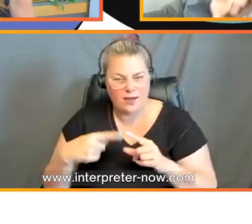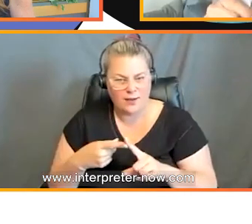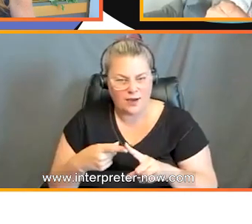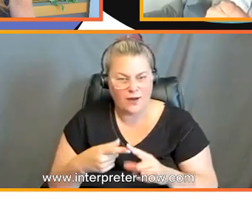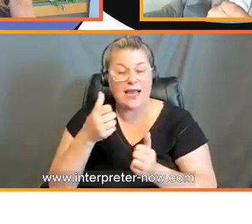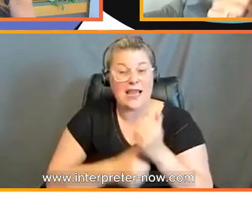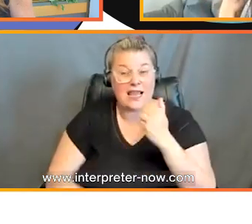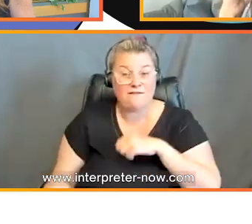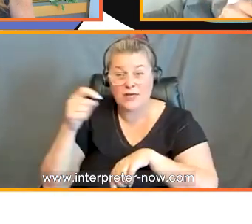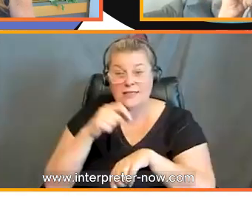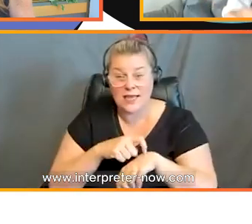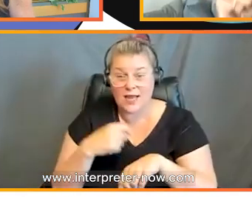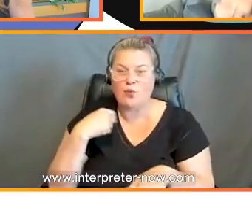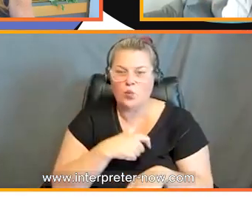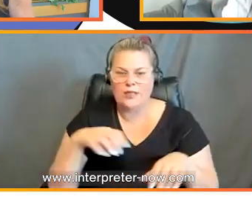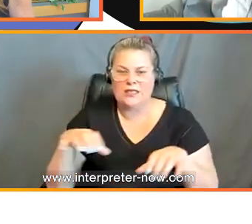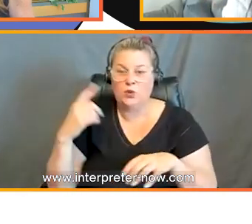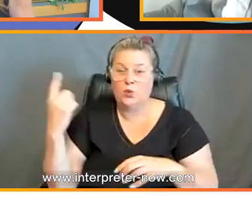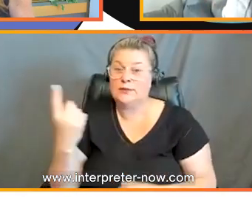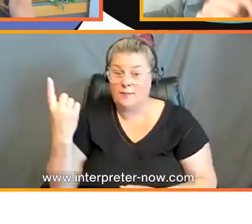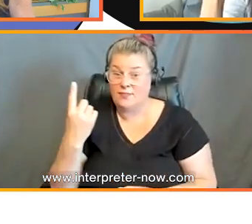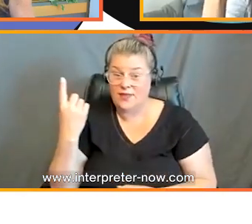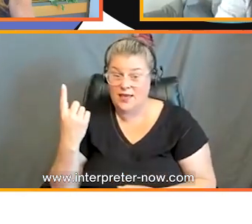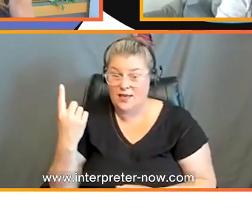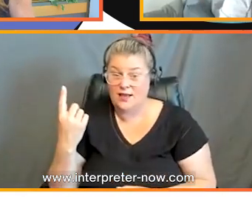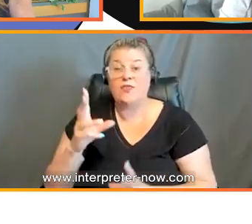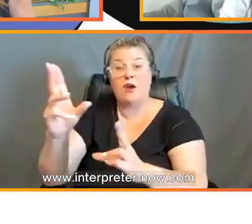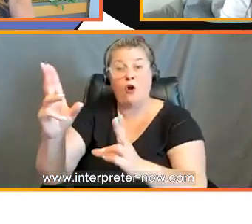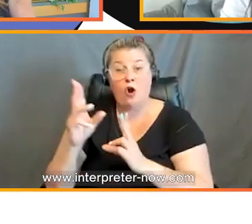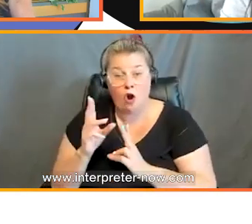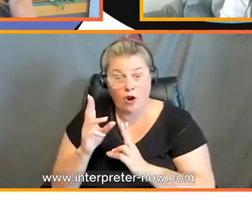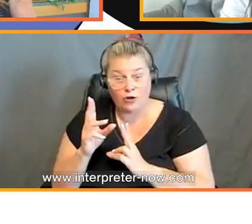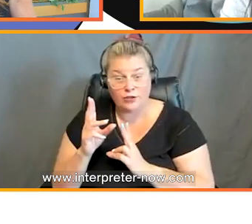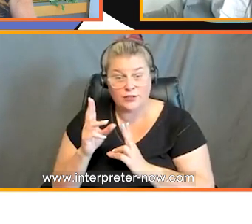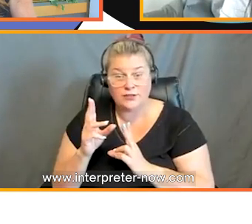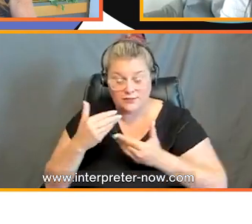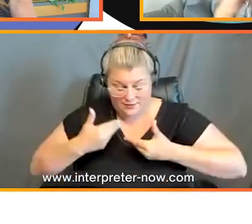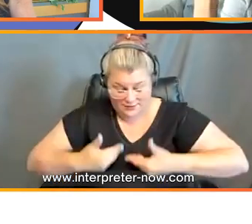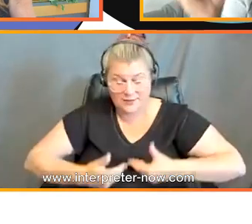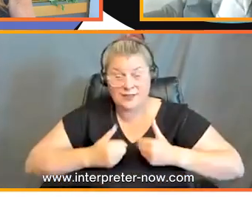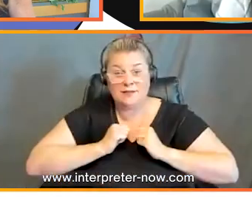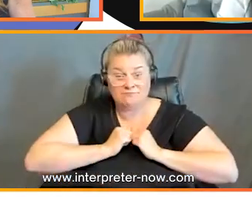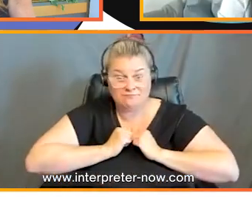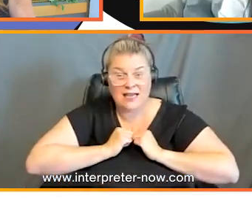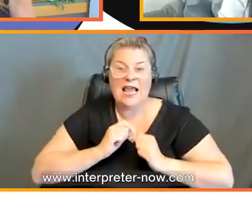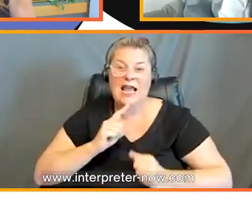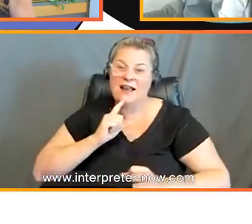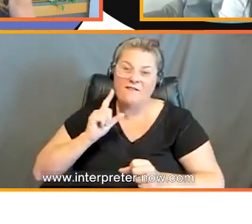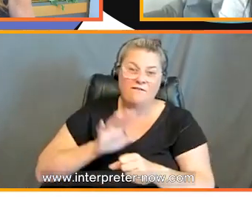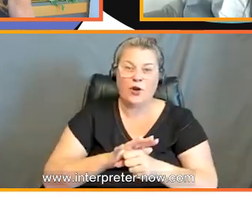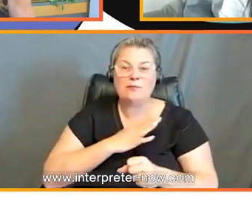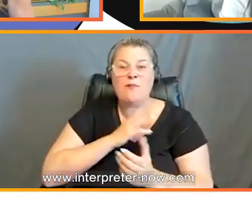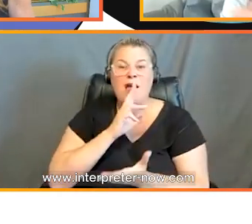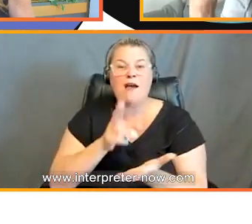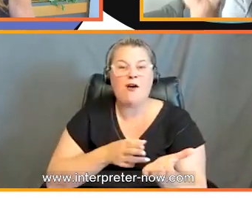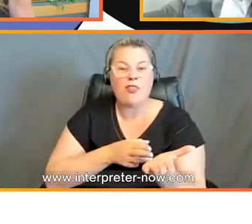Every time we do something that honors who we are and affirms our